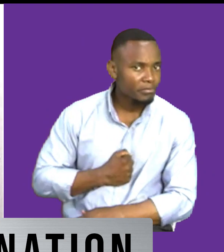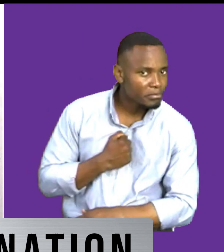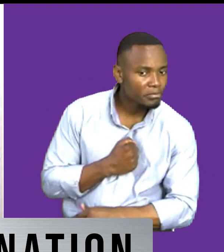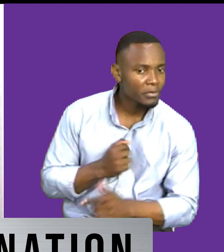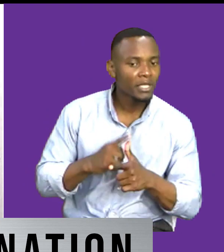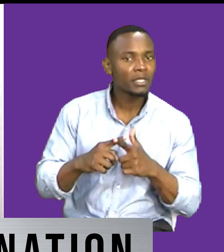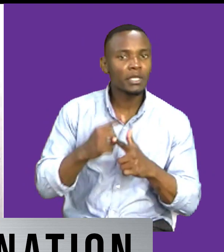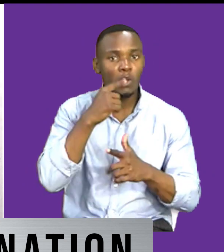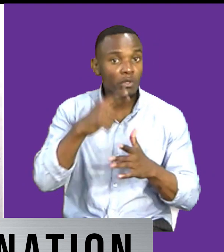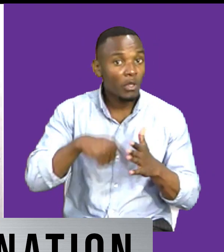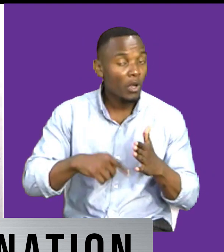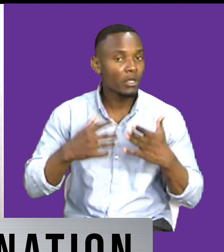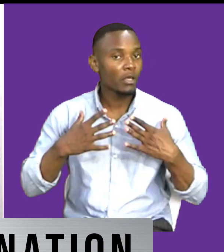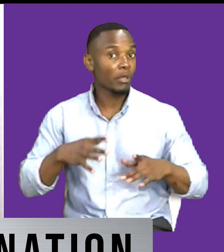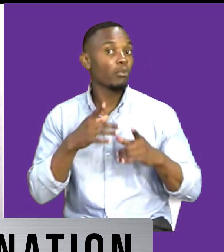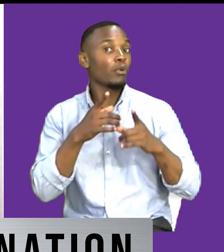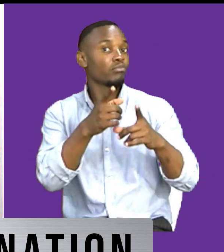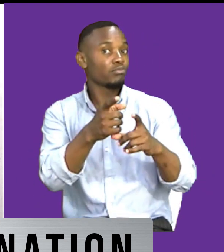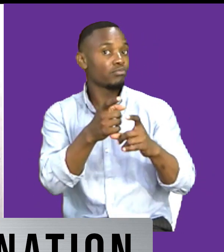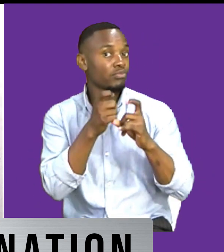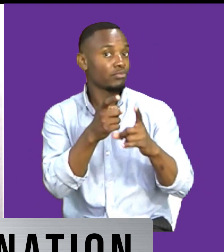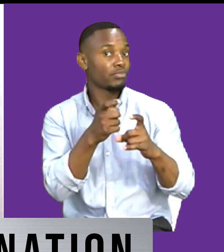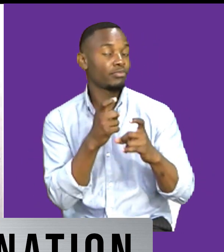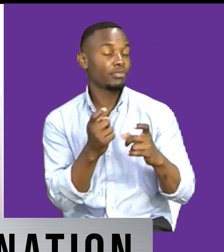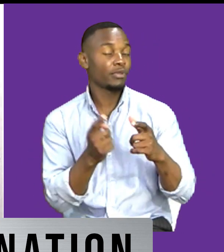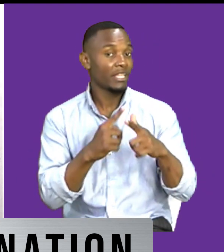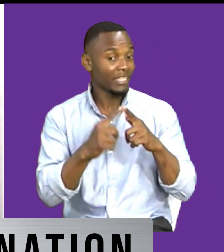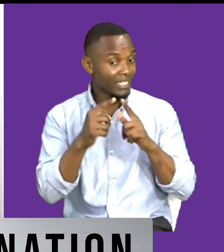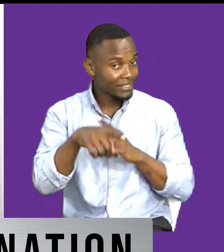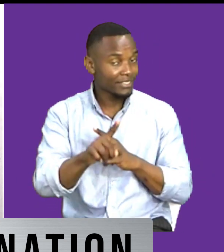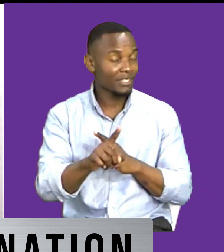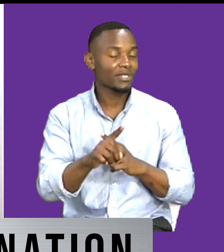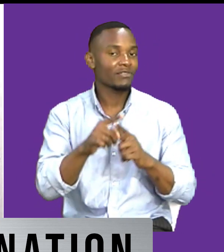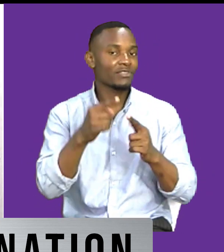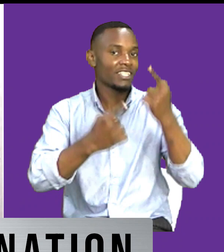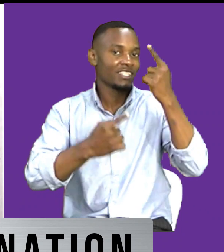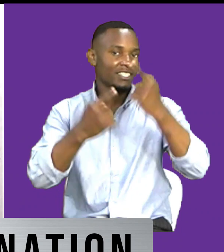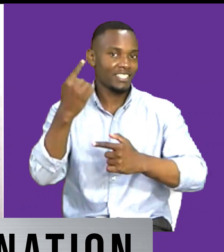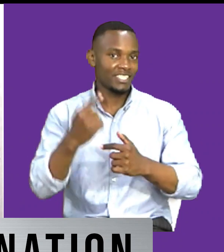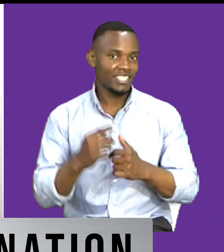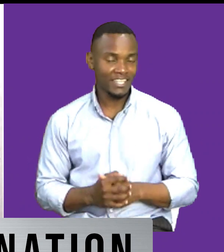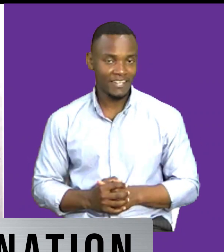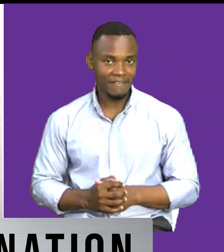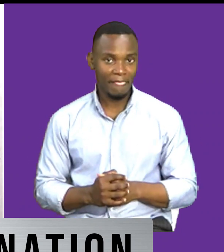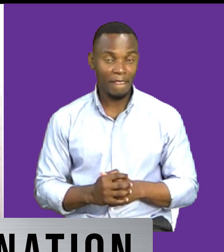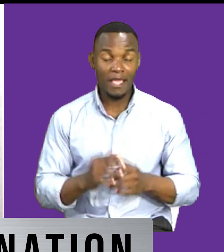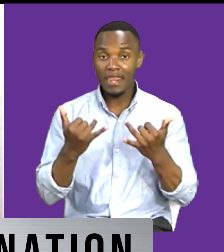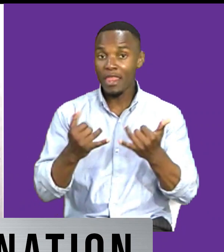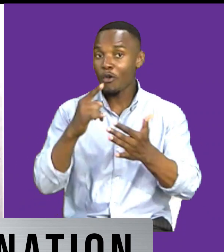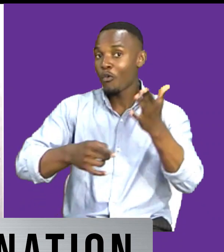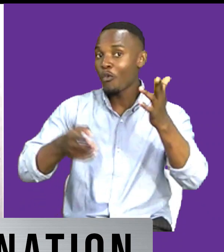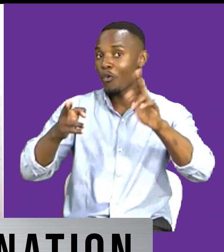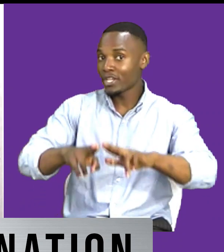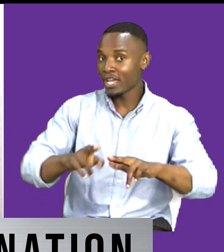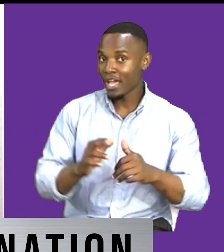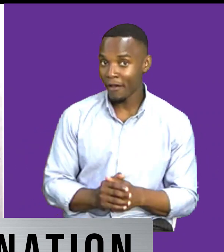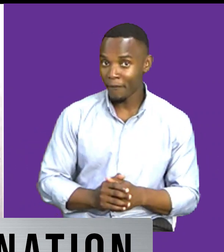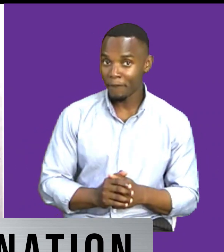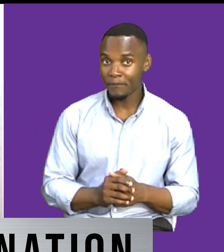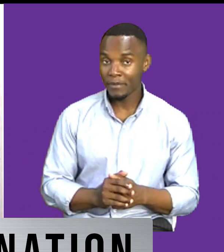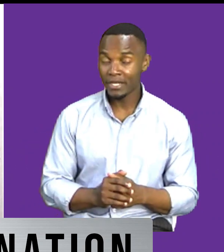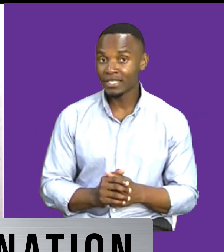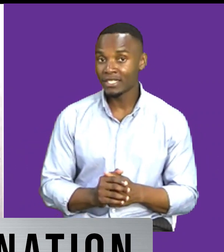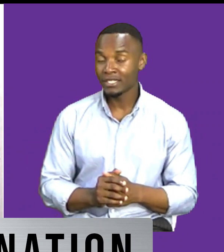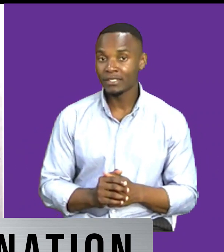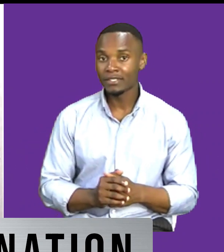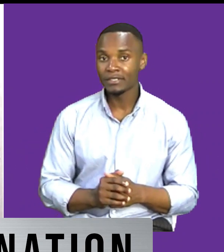that is what was pushed by the other group, and they succeeded. And so what happens is that they managed to, should I